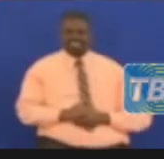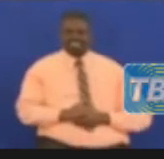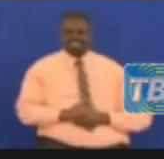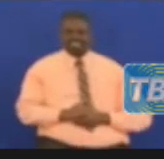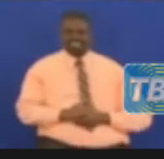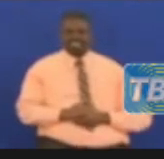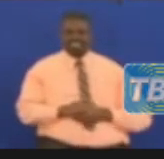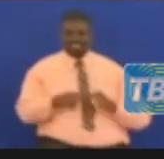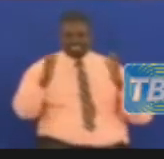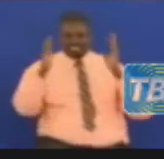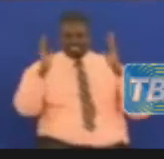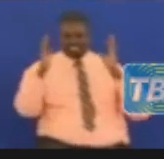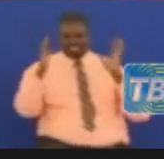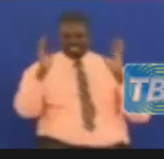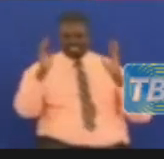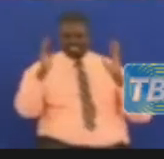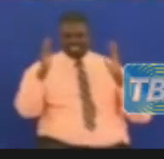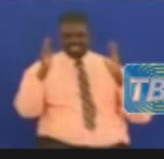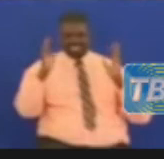Thank you.